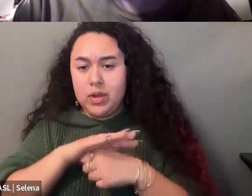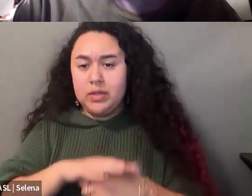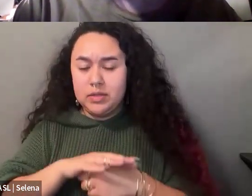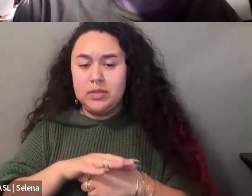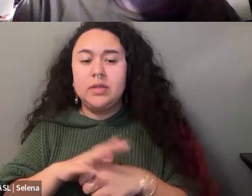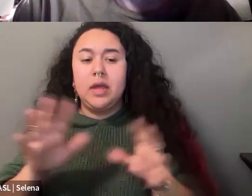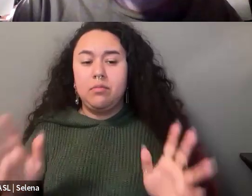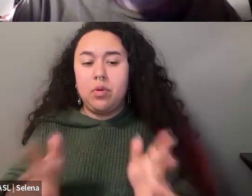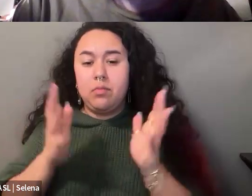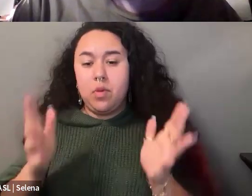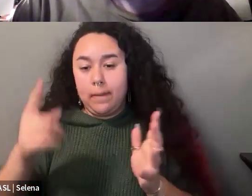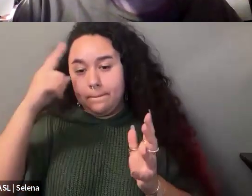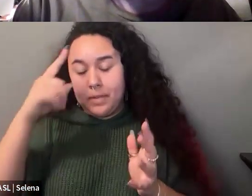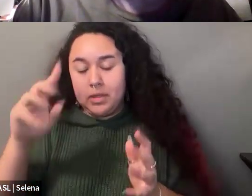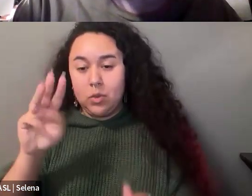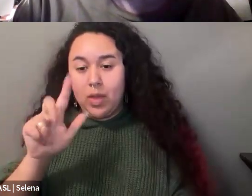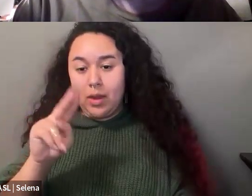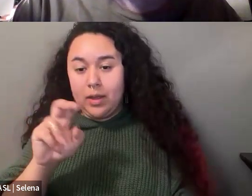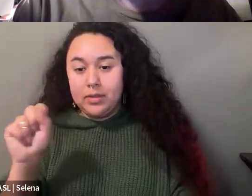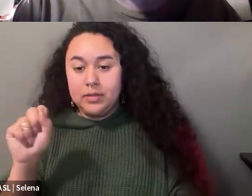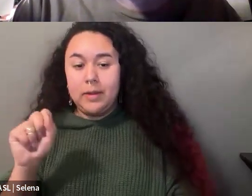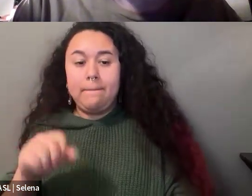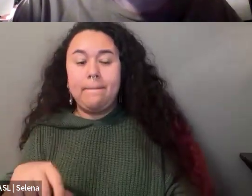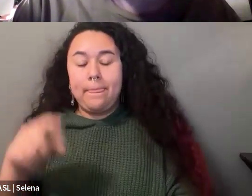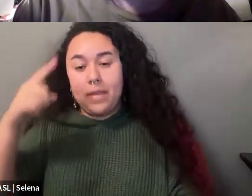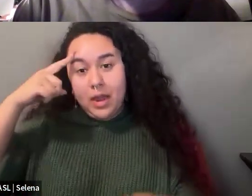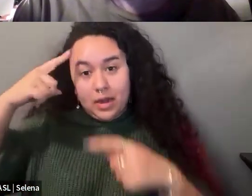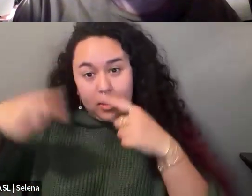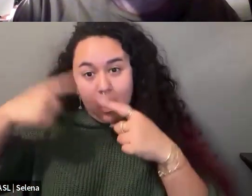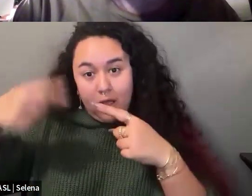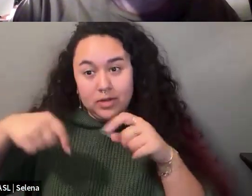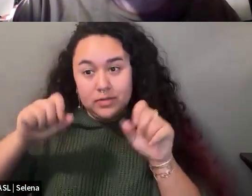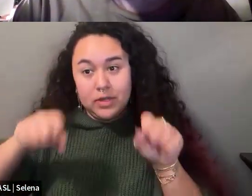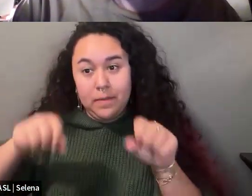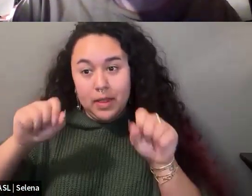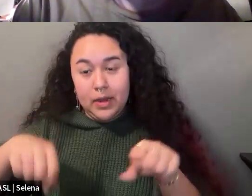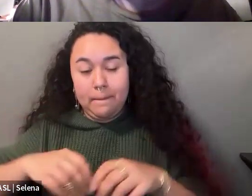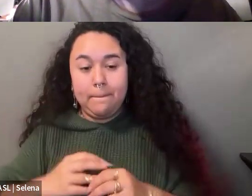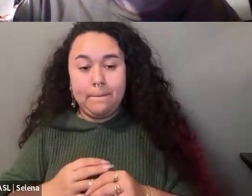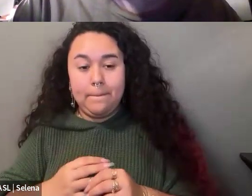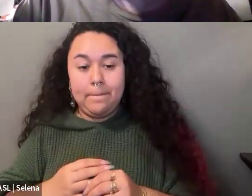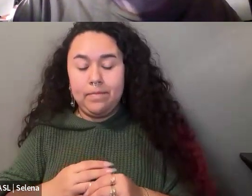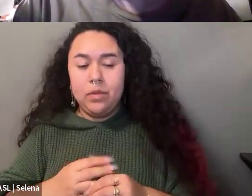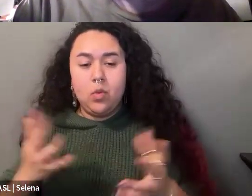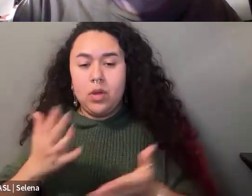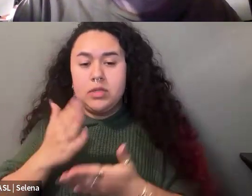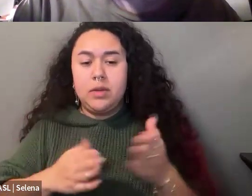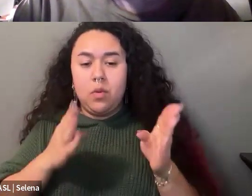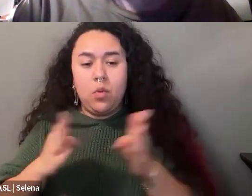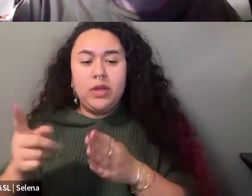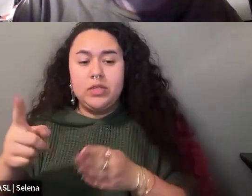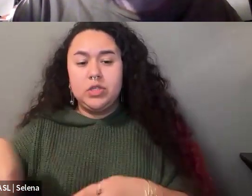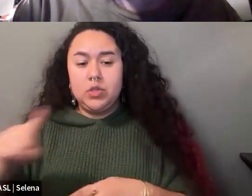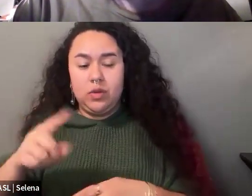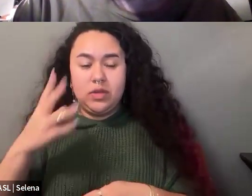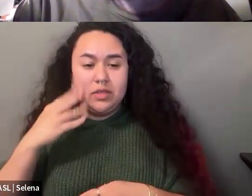to promote mental wellness and cognitive ability. What are some of the ways that you